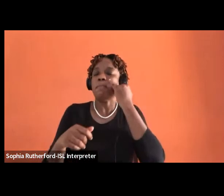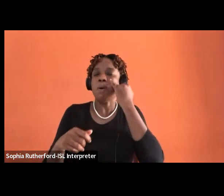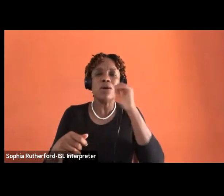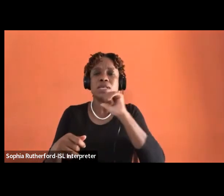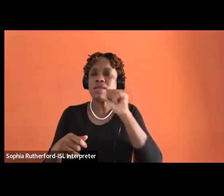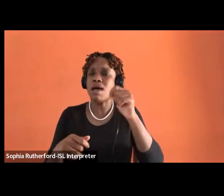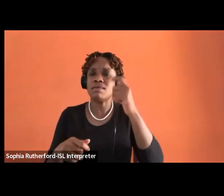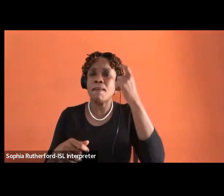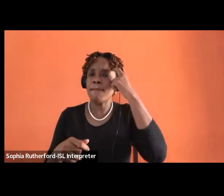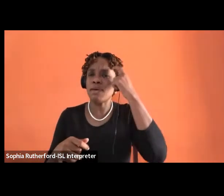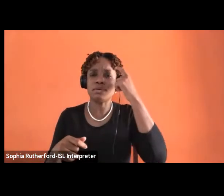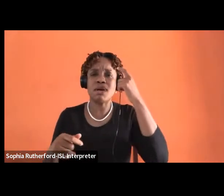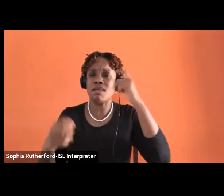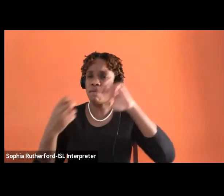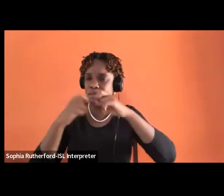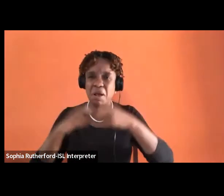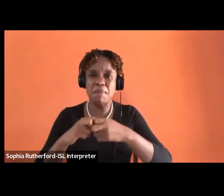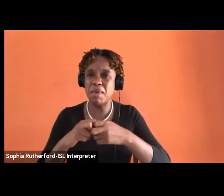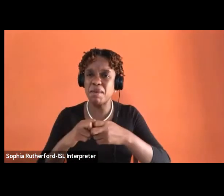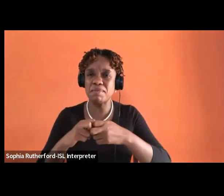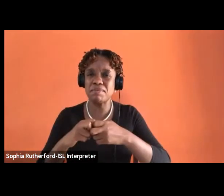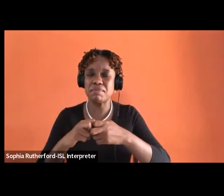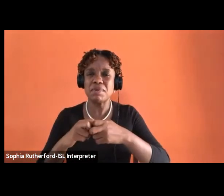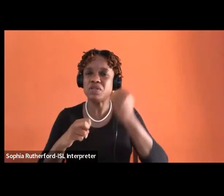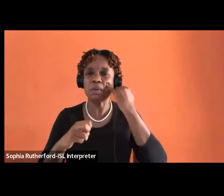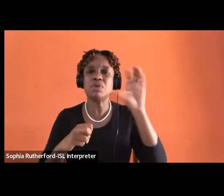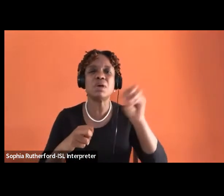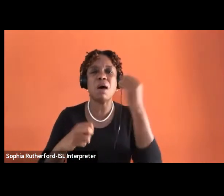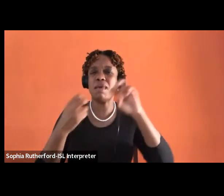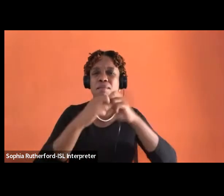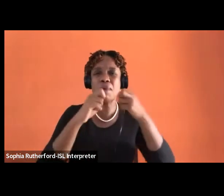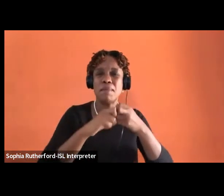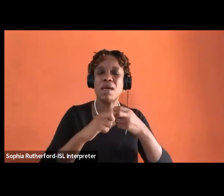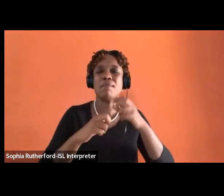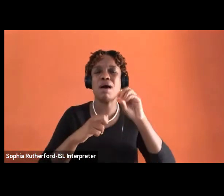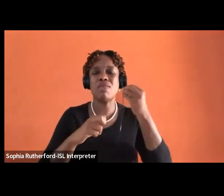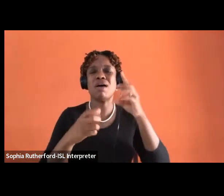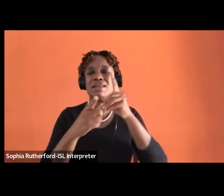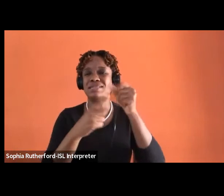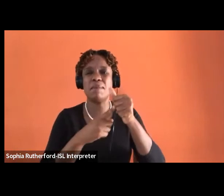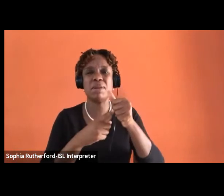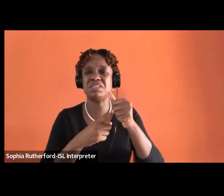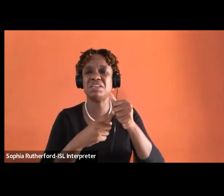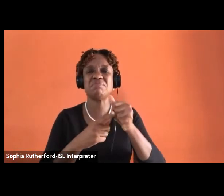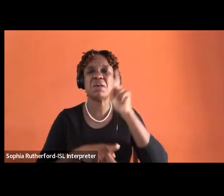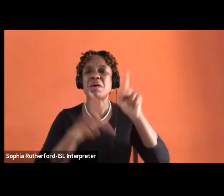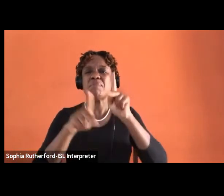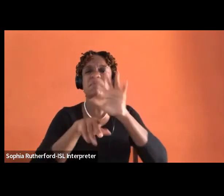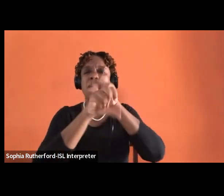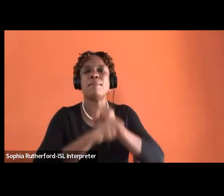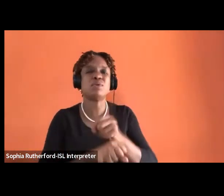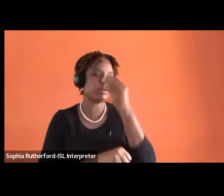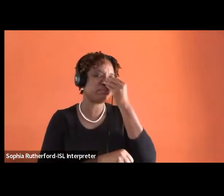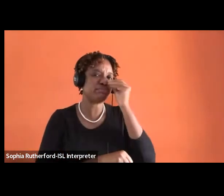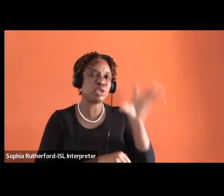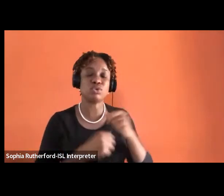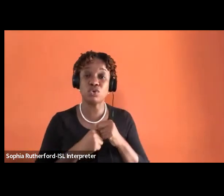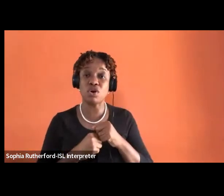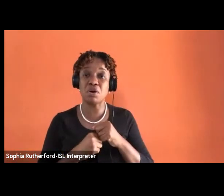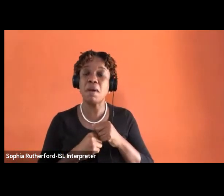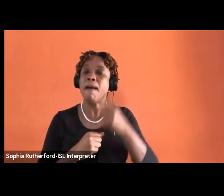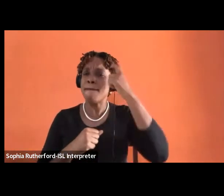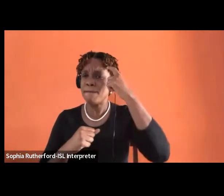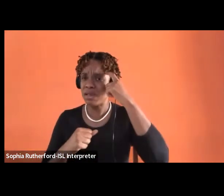or totally ignored. And I'm sure many persons around the Caribbean and internationally can